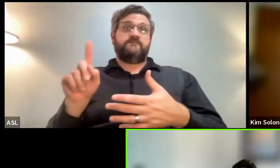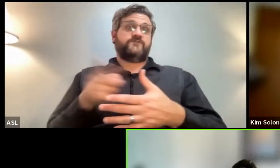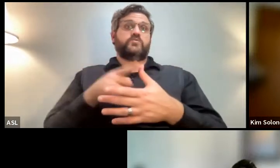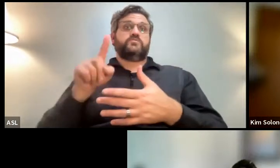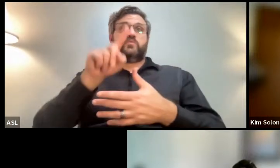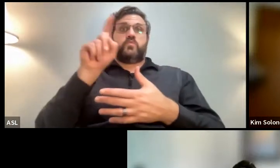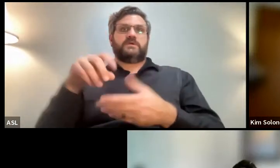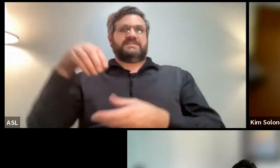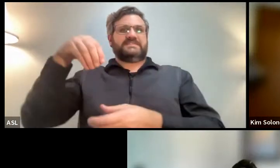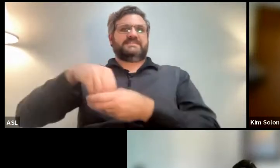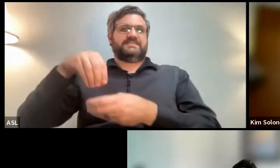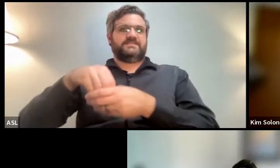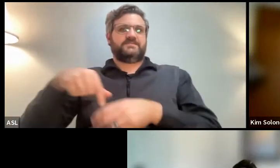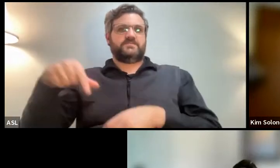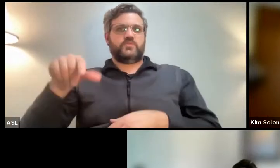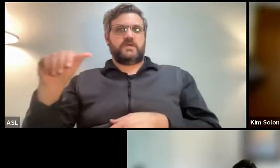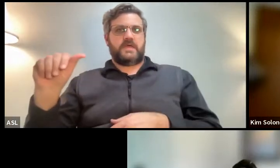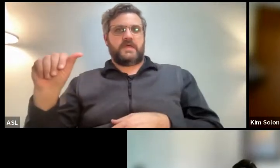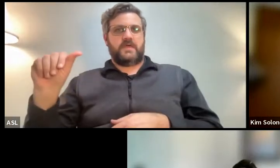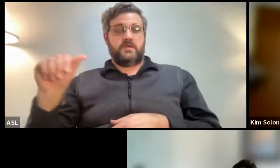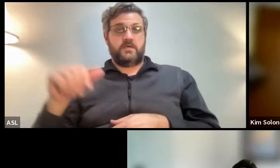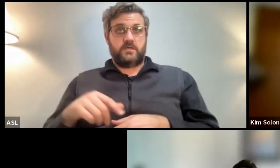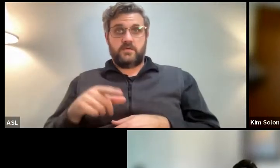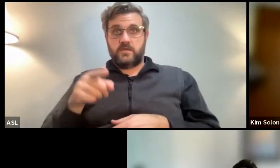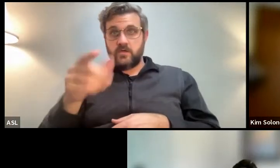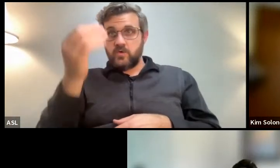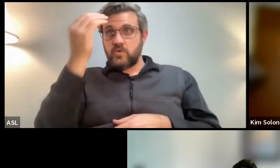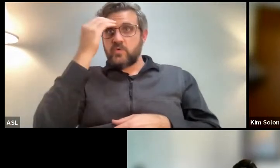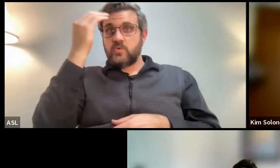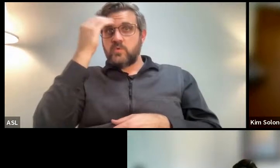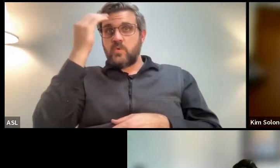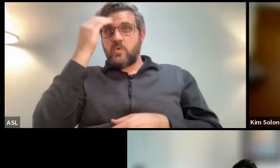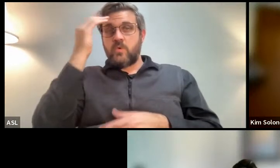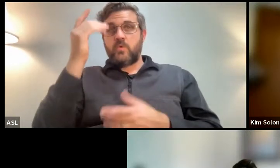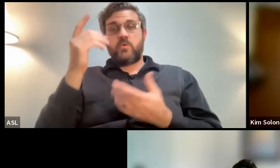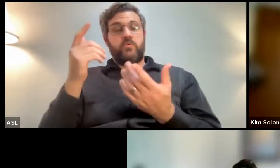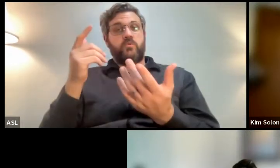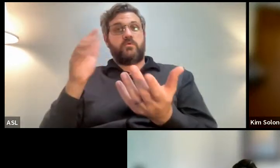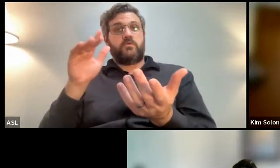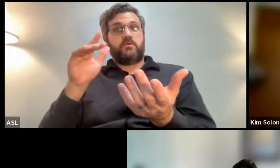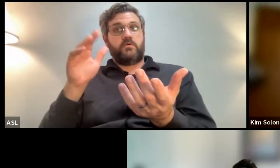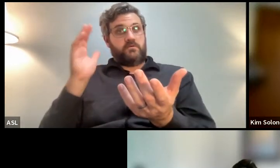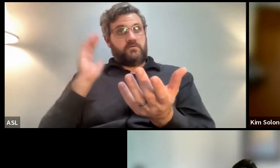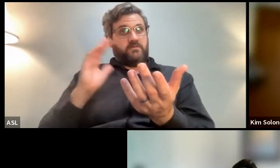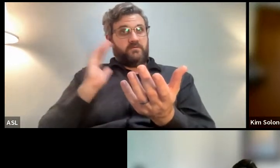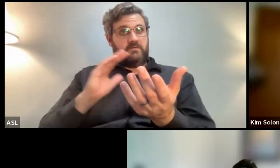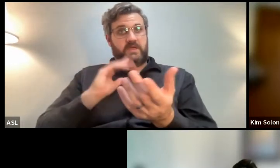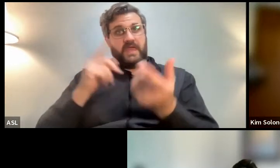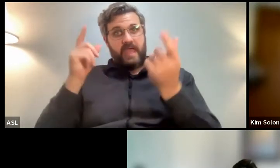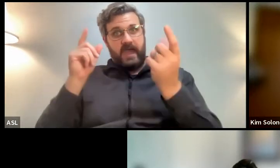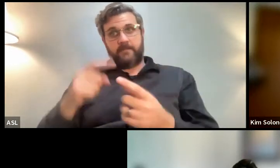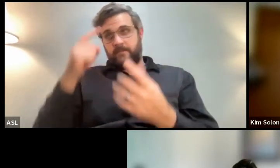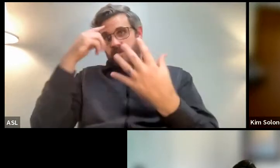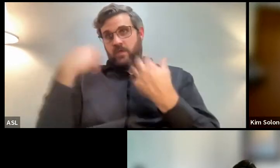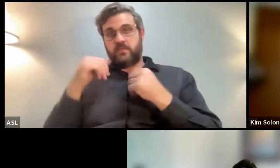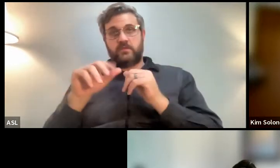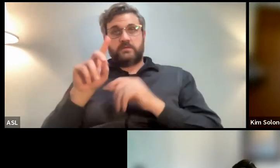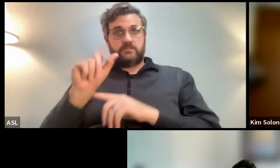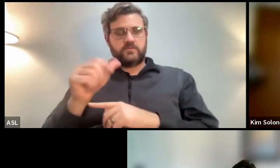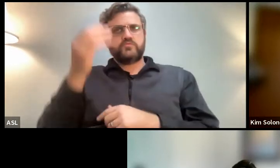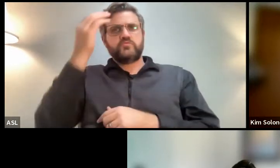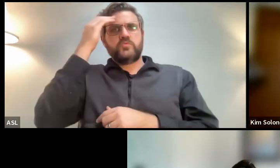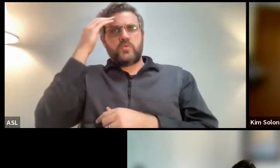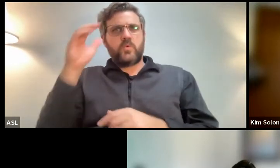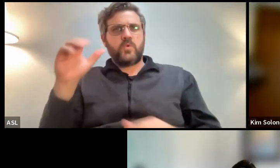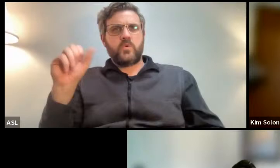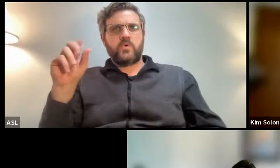in the Q&A. Do you know the source when you had the incidence of mental health disabilities? Do you know the source off